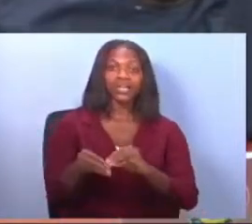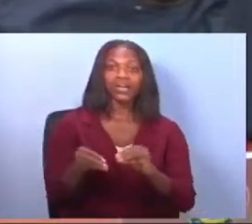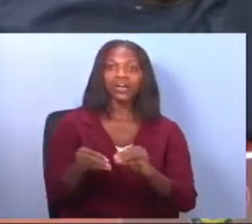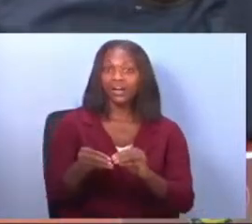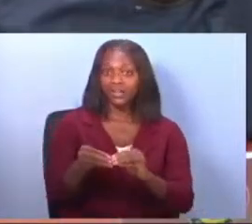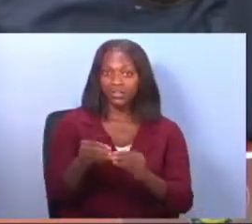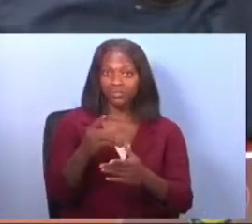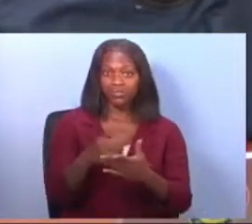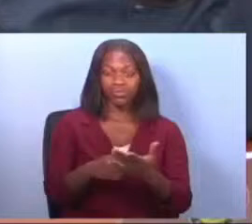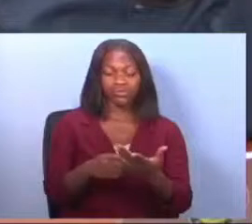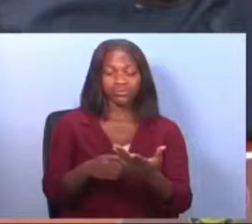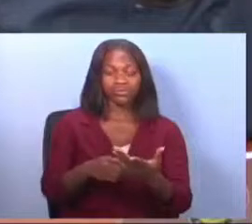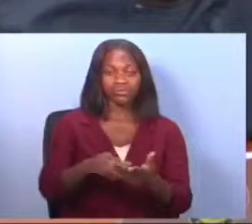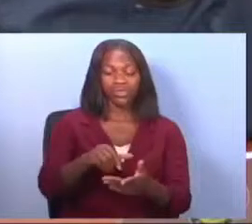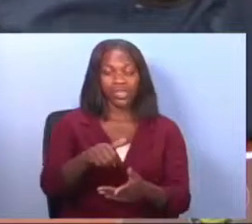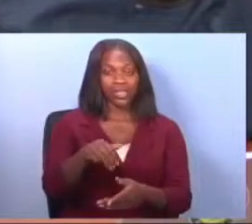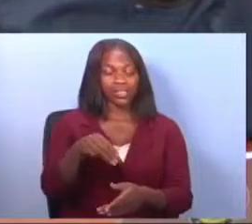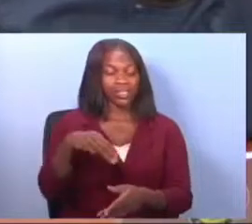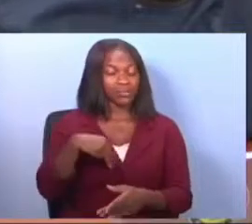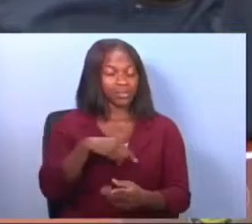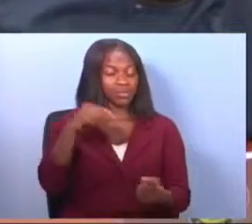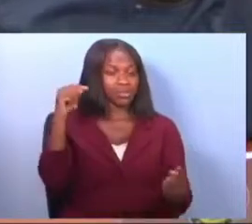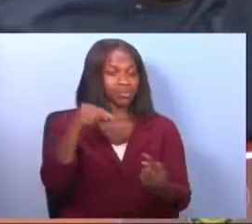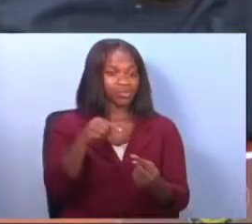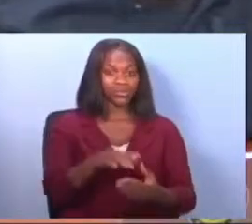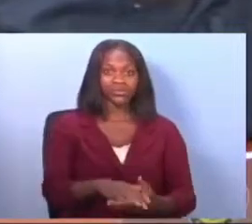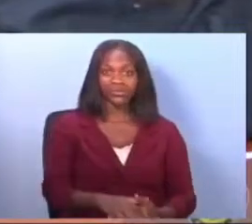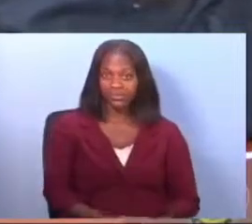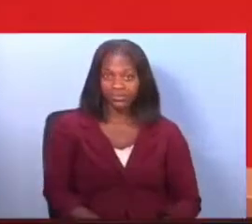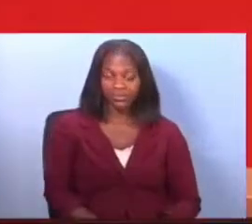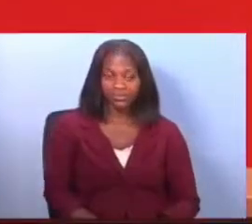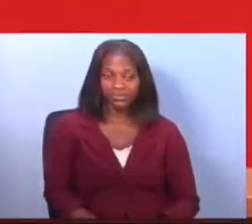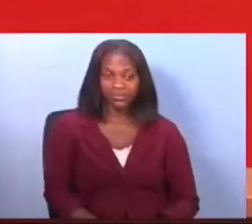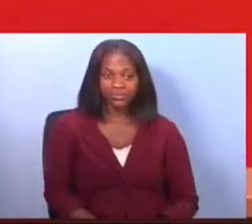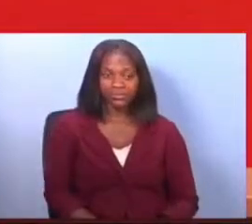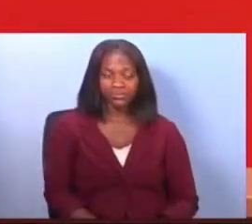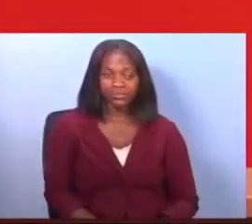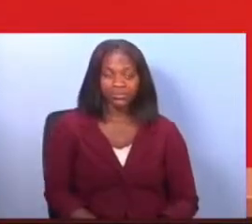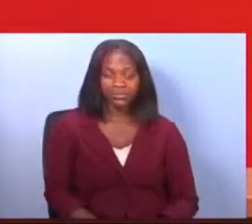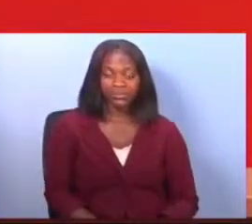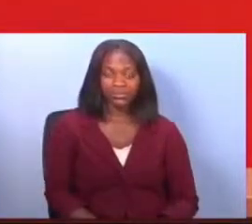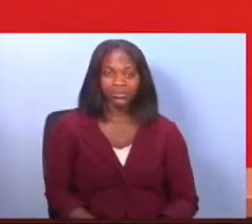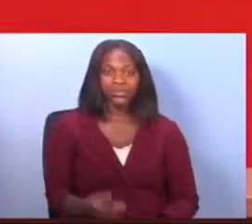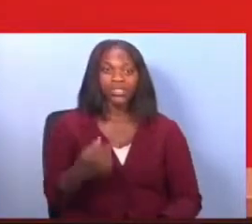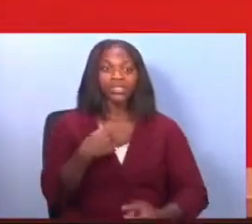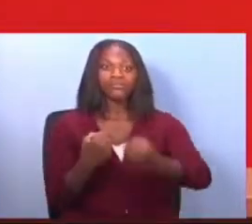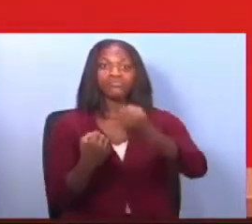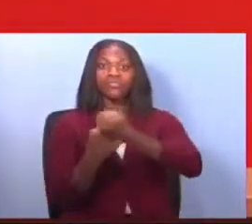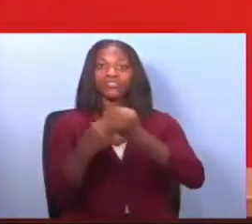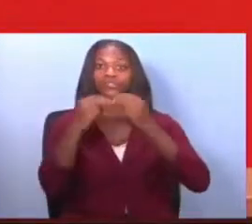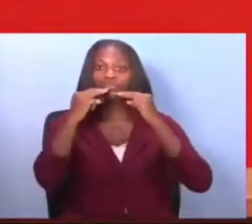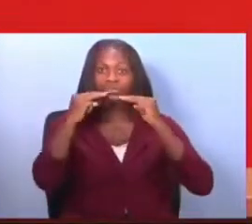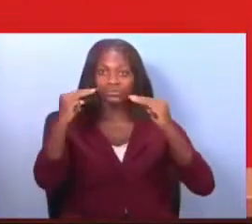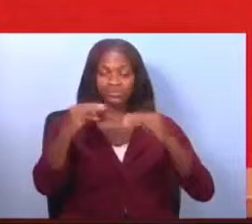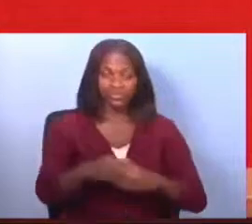respected colleague. If the House so pleases. Mr. Speaker, Thank you. I second the motion.